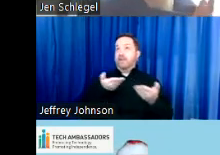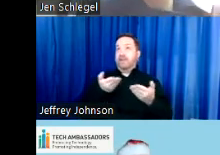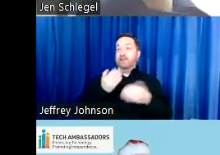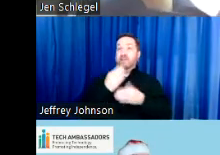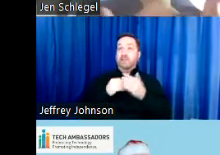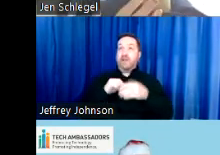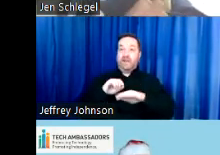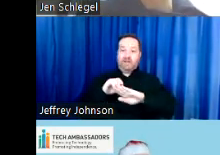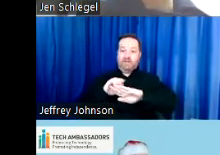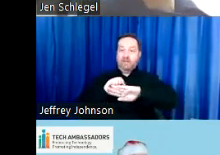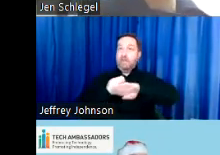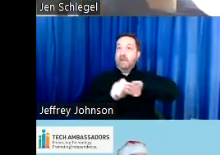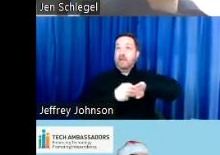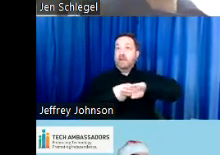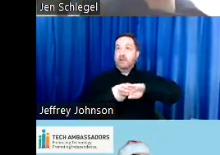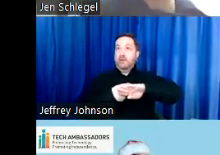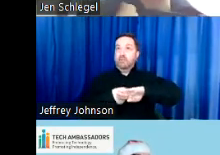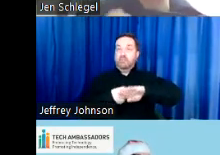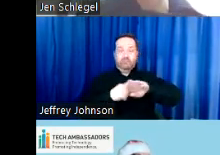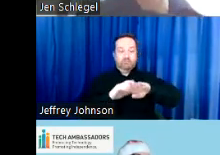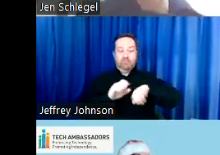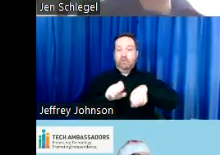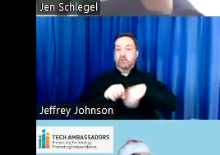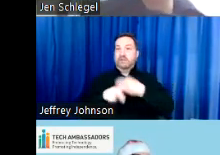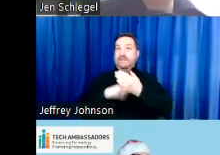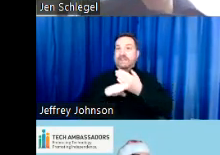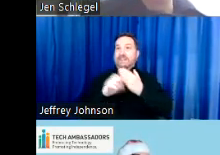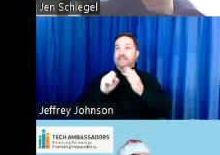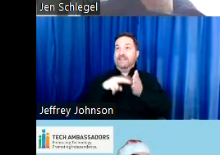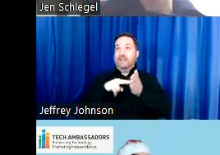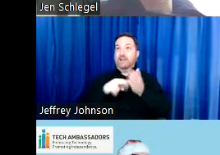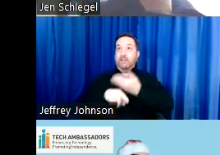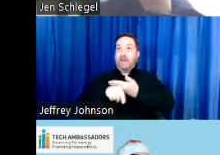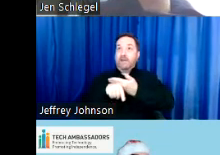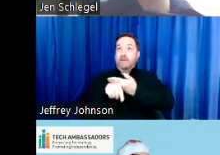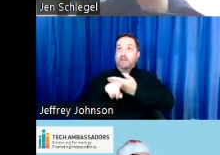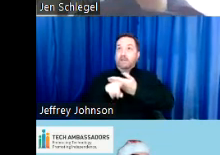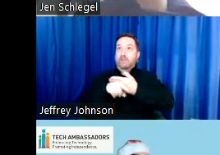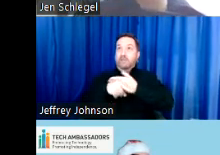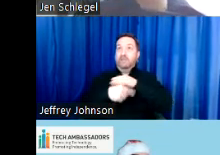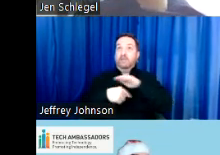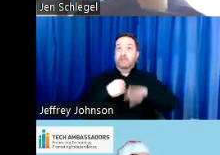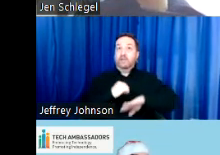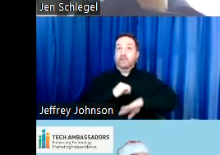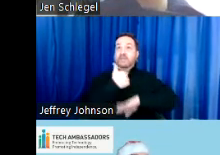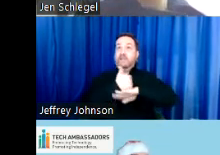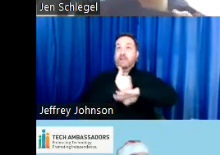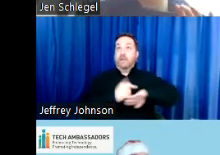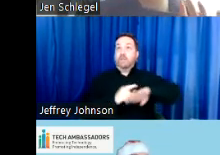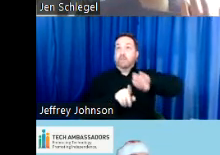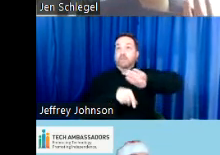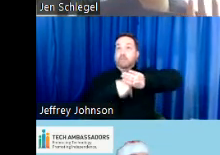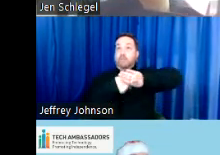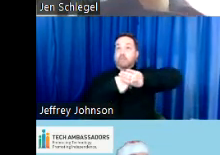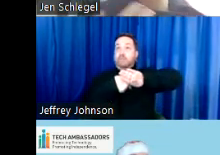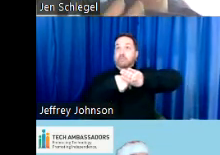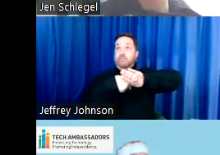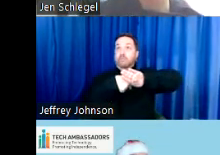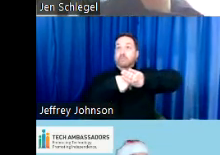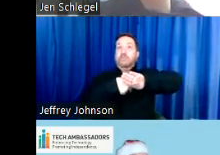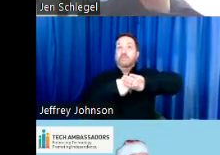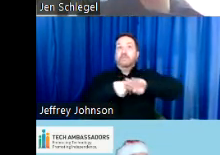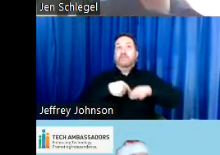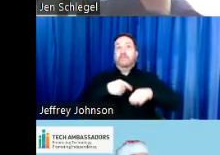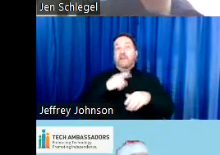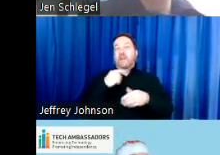up. Others have magnets so you could put them on your fridge and write yourself reminders. But typically I get this for